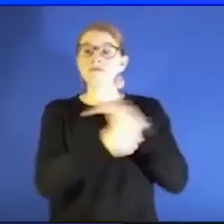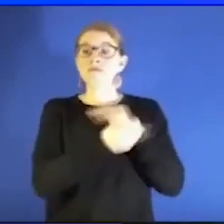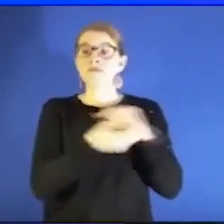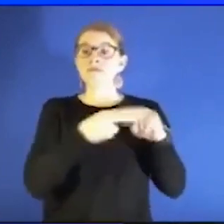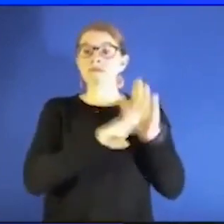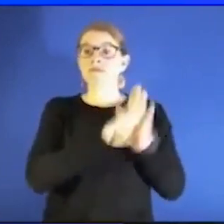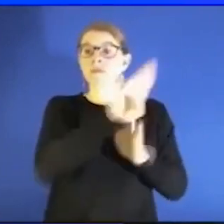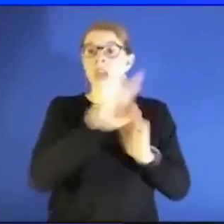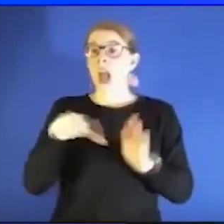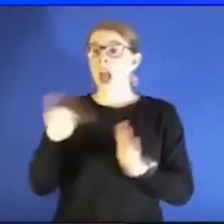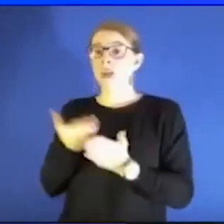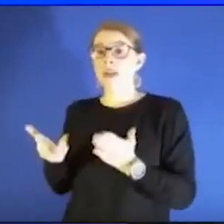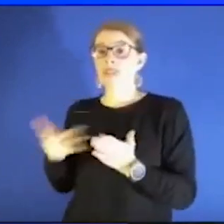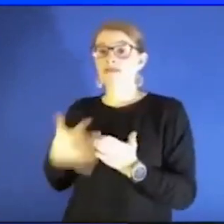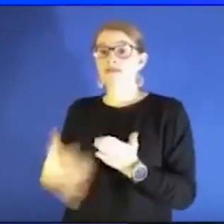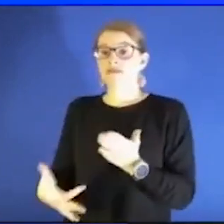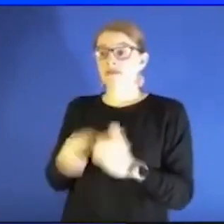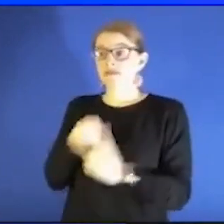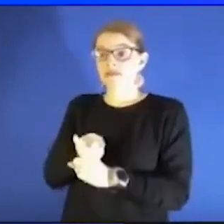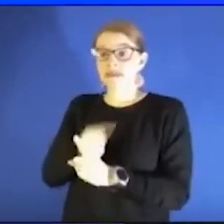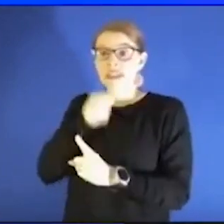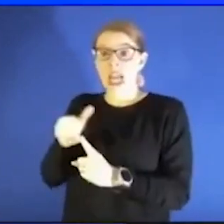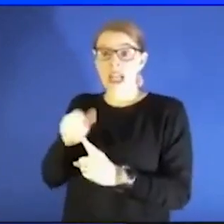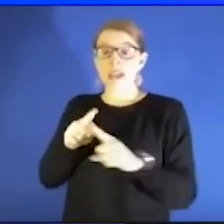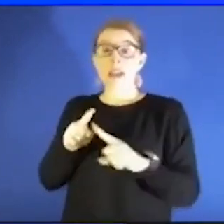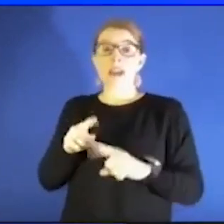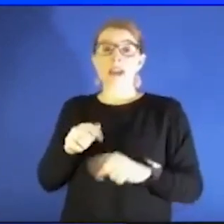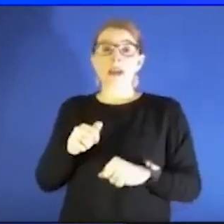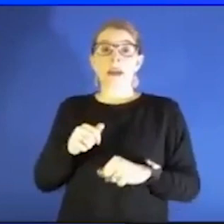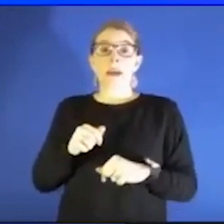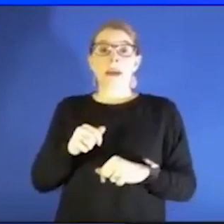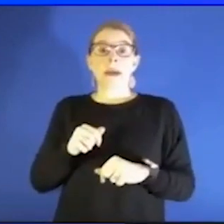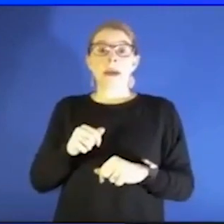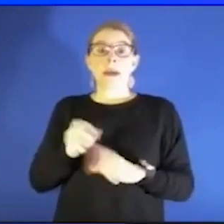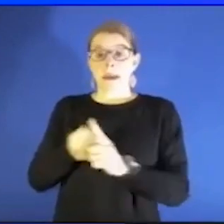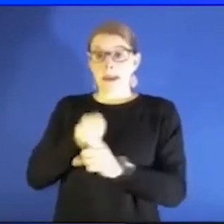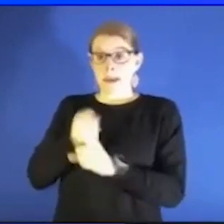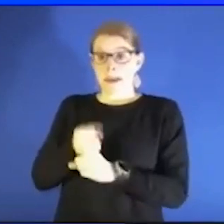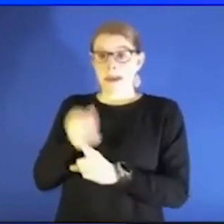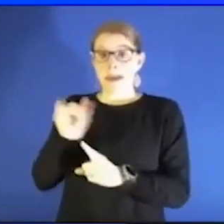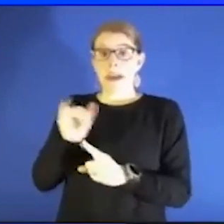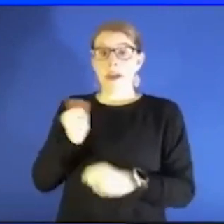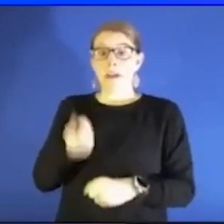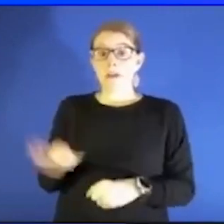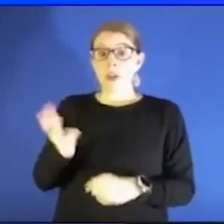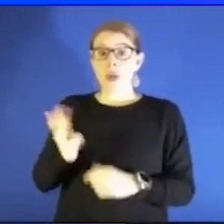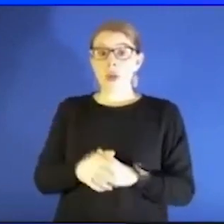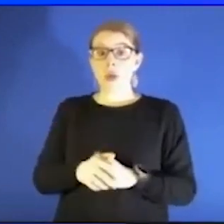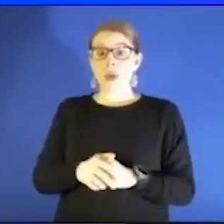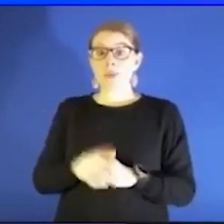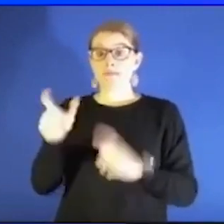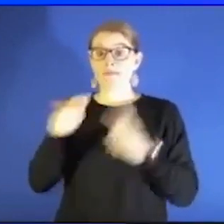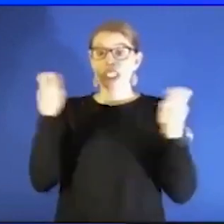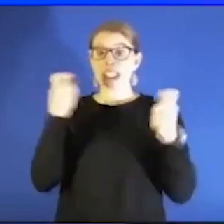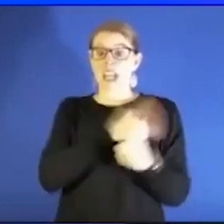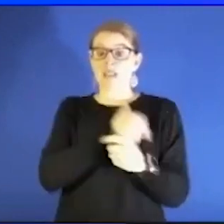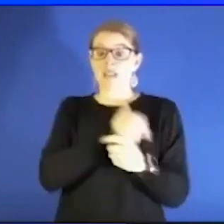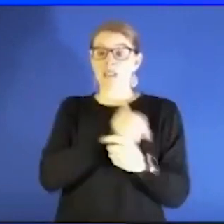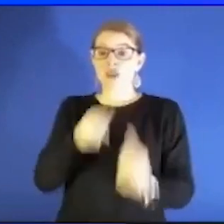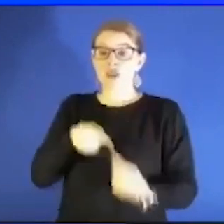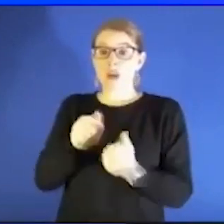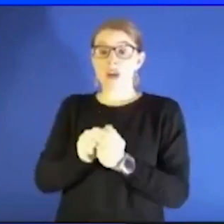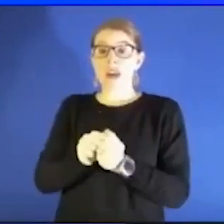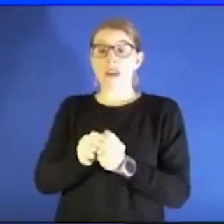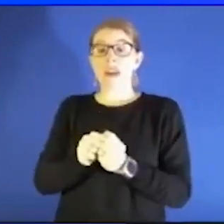haven't typically been impacted to date be impacted, such as we've had a couple of even larger hospitals struggle with ventilator